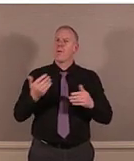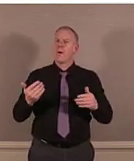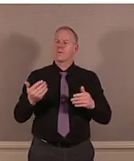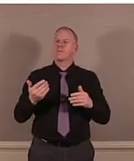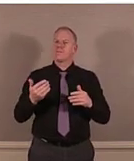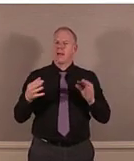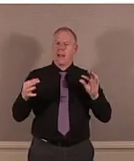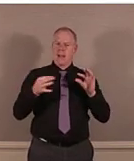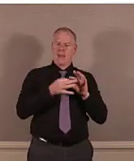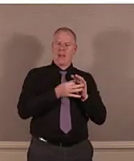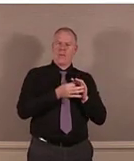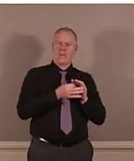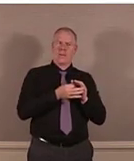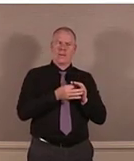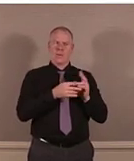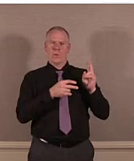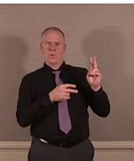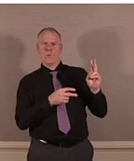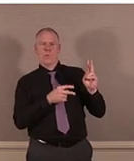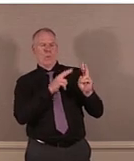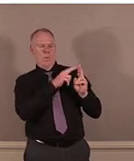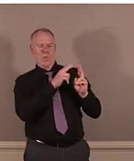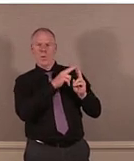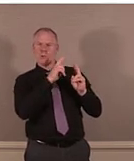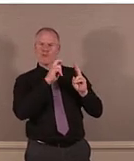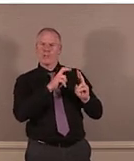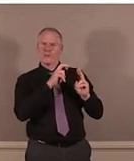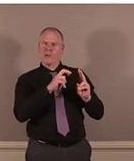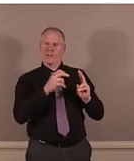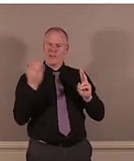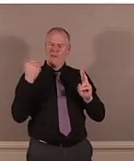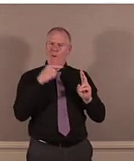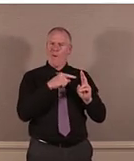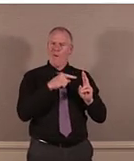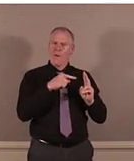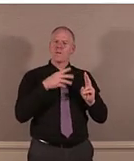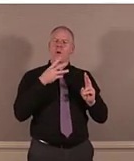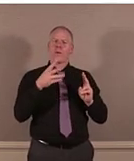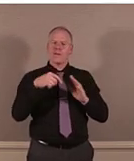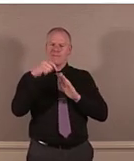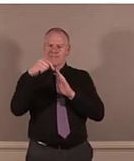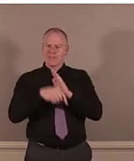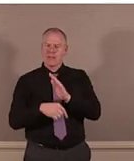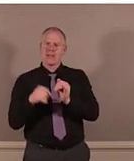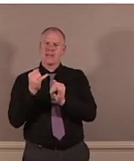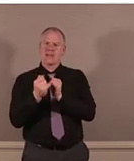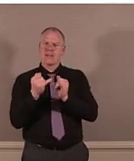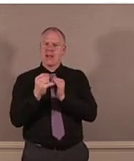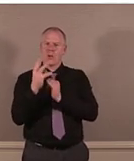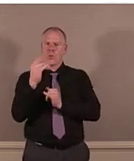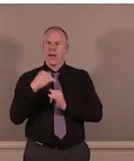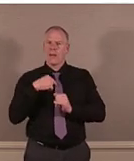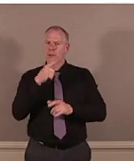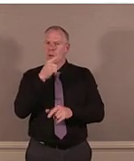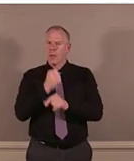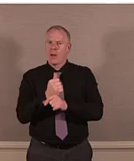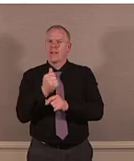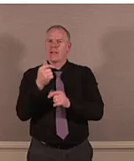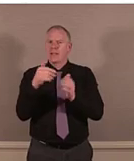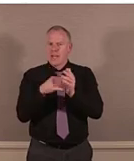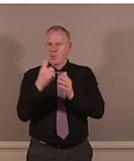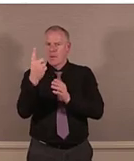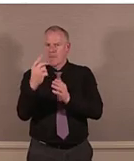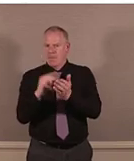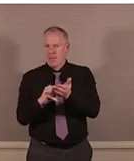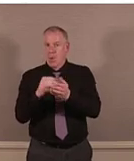two speakers' thought process and the findings of their research. So I will get into the detail of what I'm here to talk about today in a minute, but I